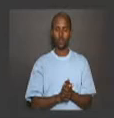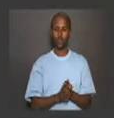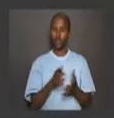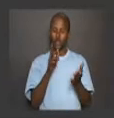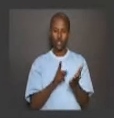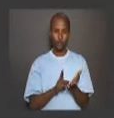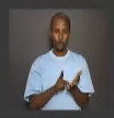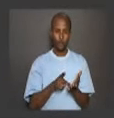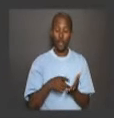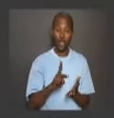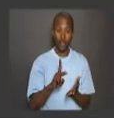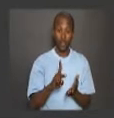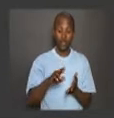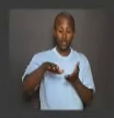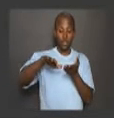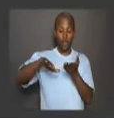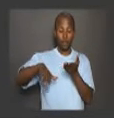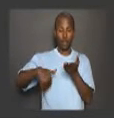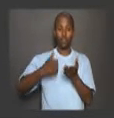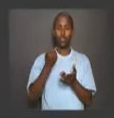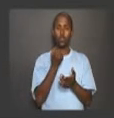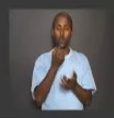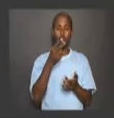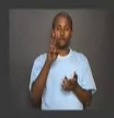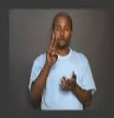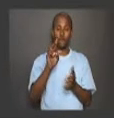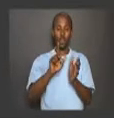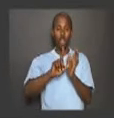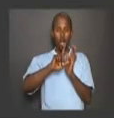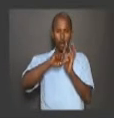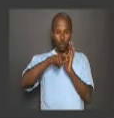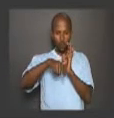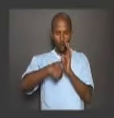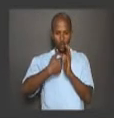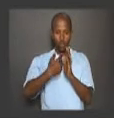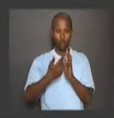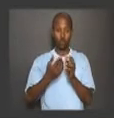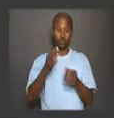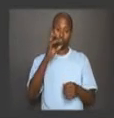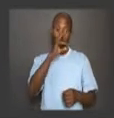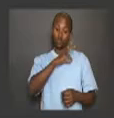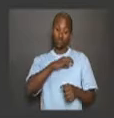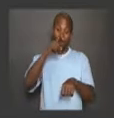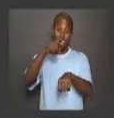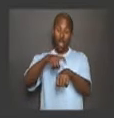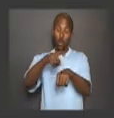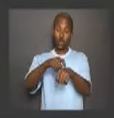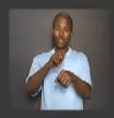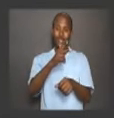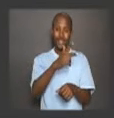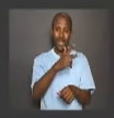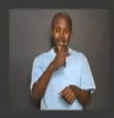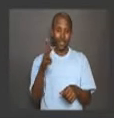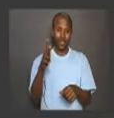The pay for the remaining 12 hours of overtime is